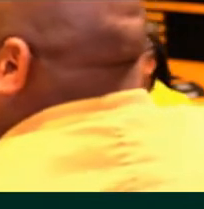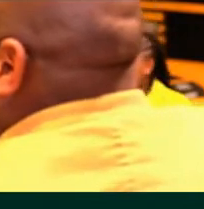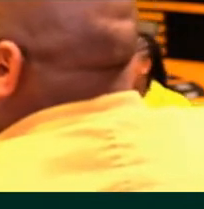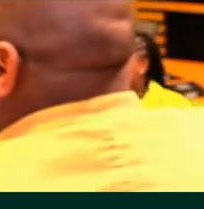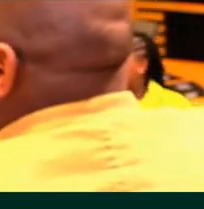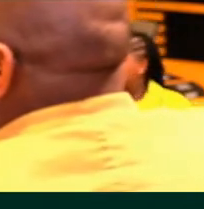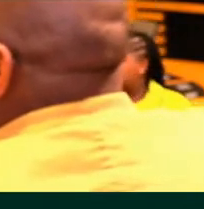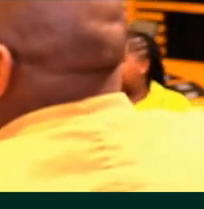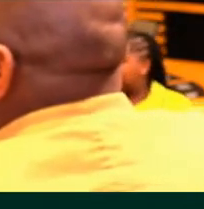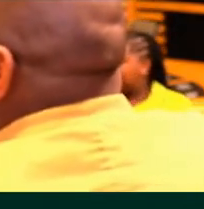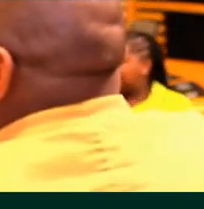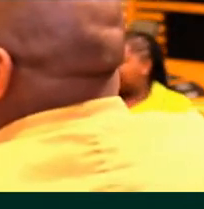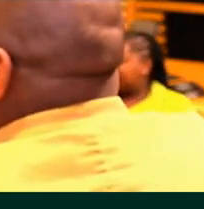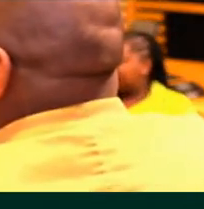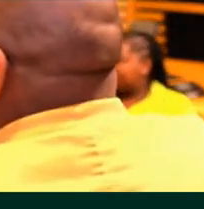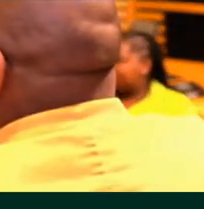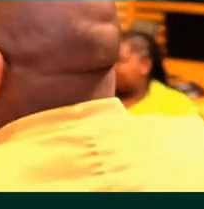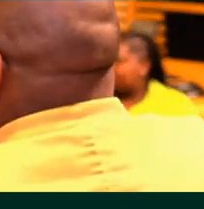the next paper